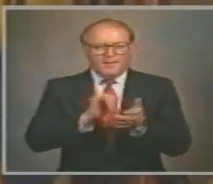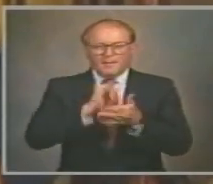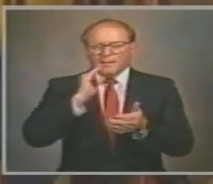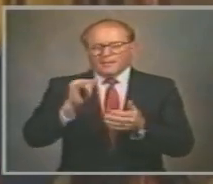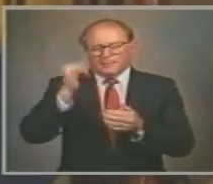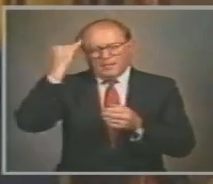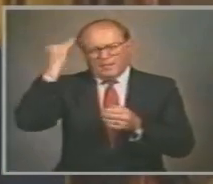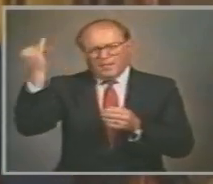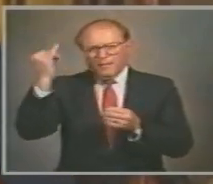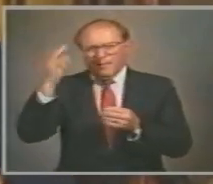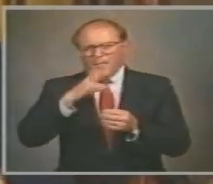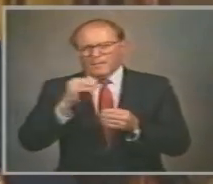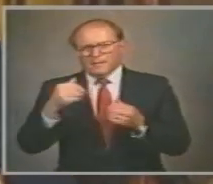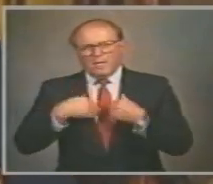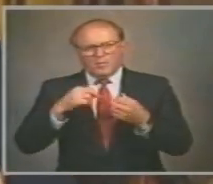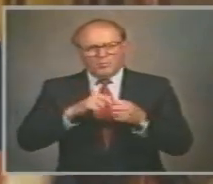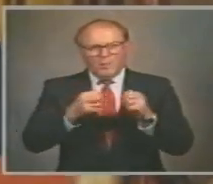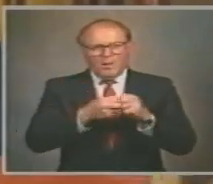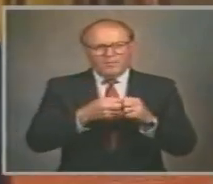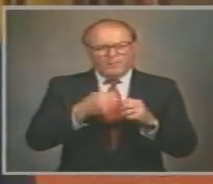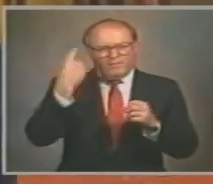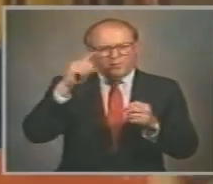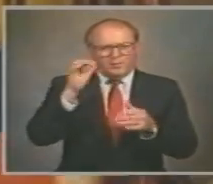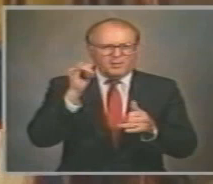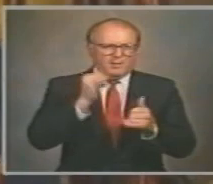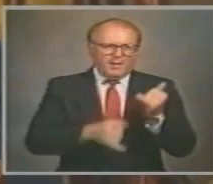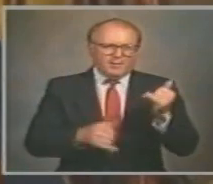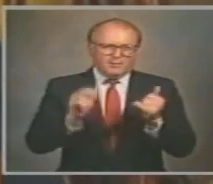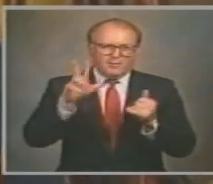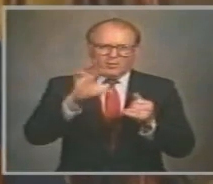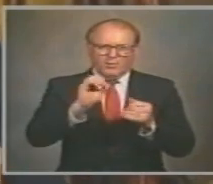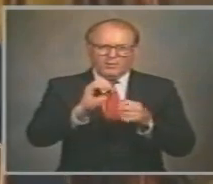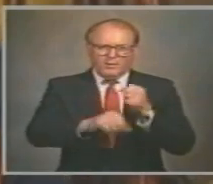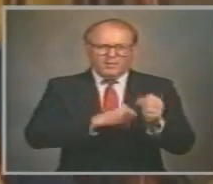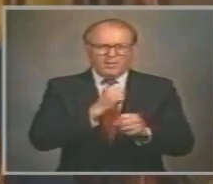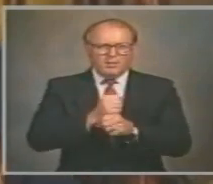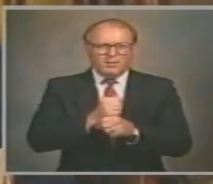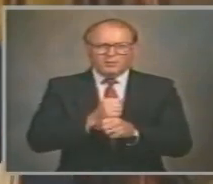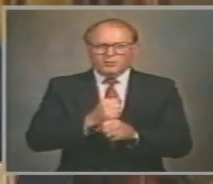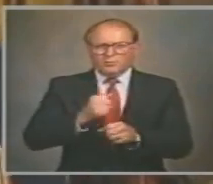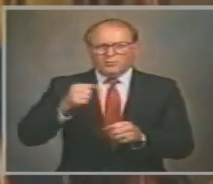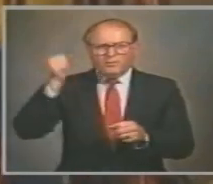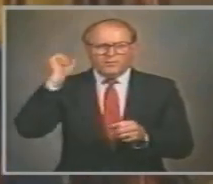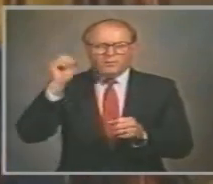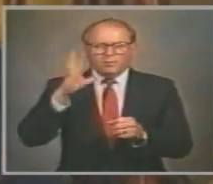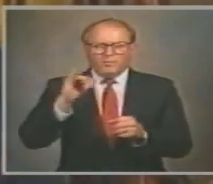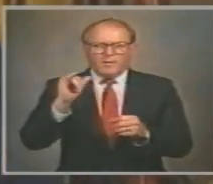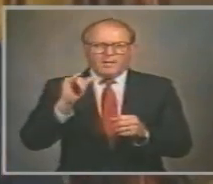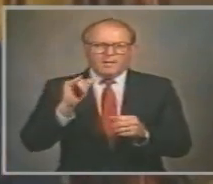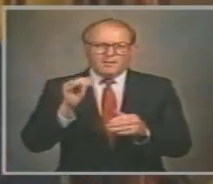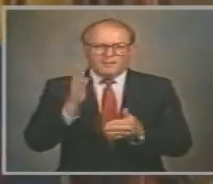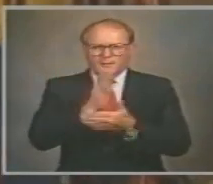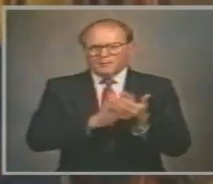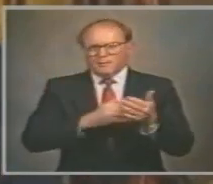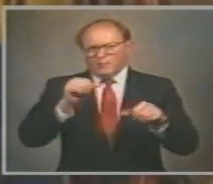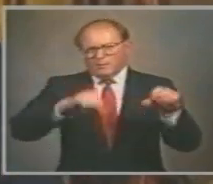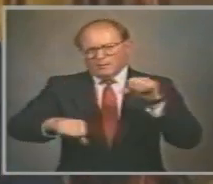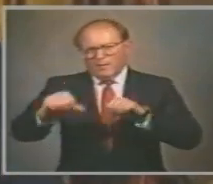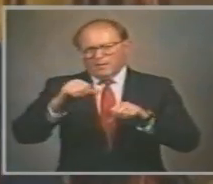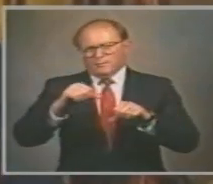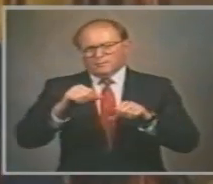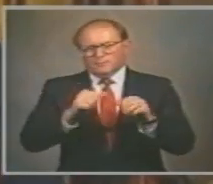about the last three decades, being rejected by some of the scientific community and seriously questioned by